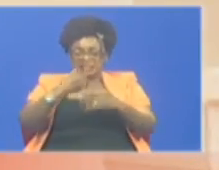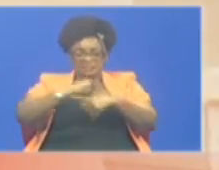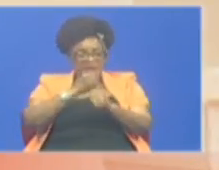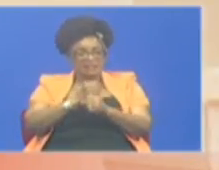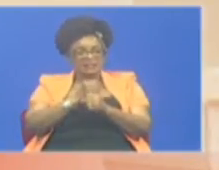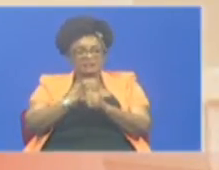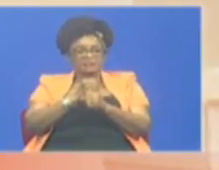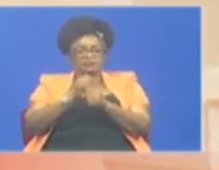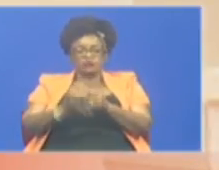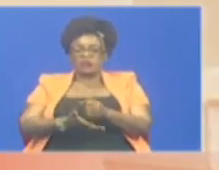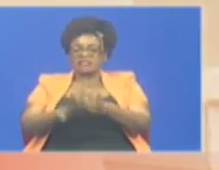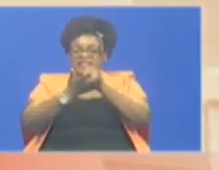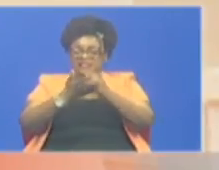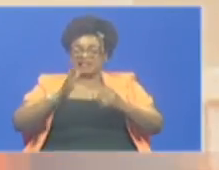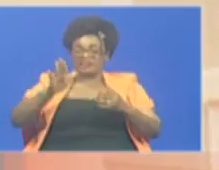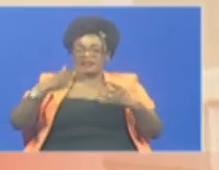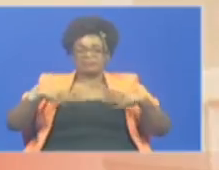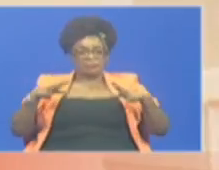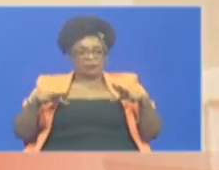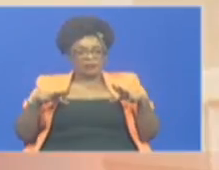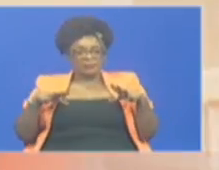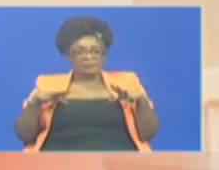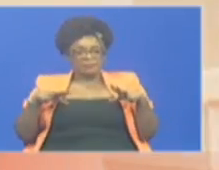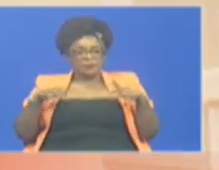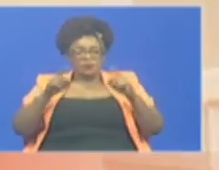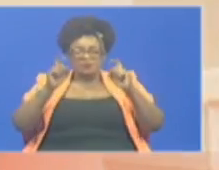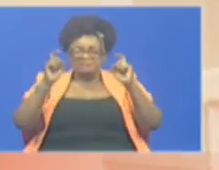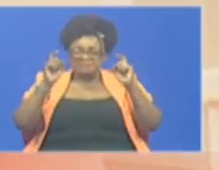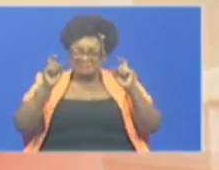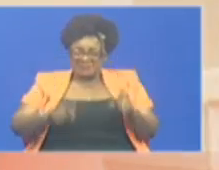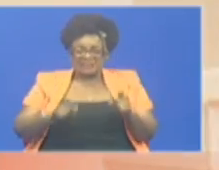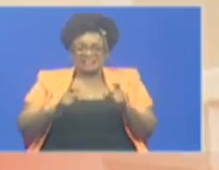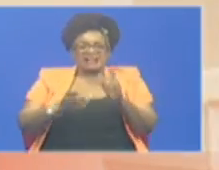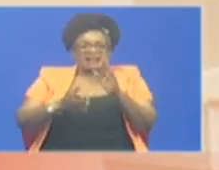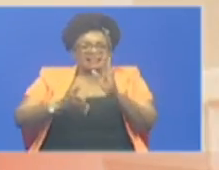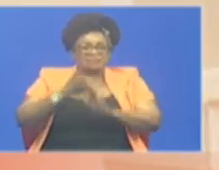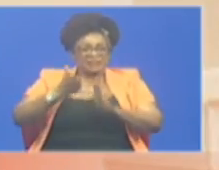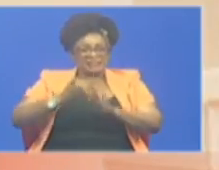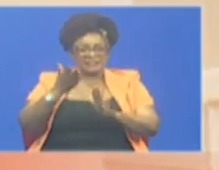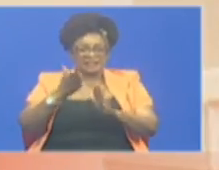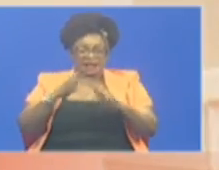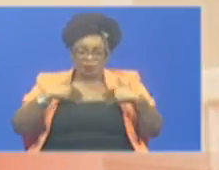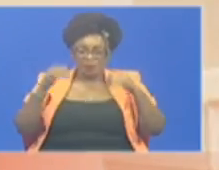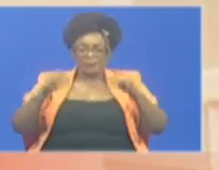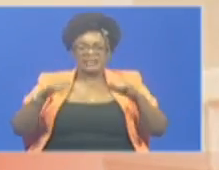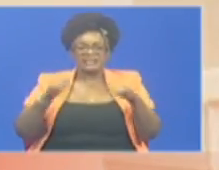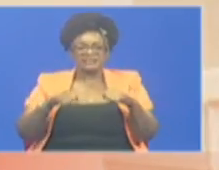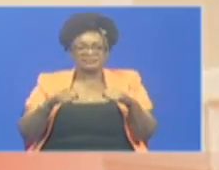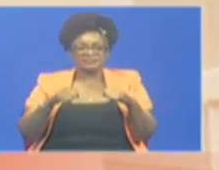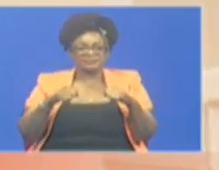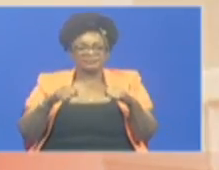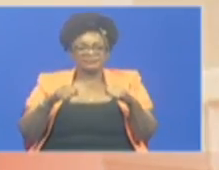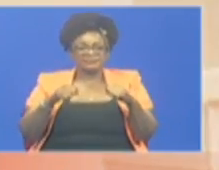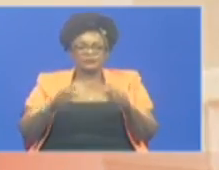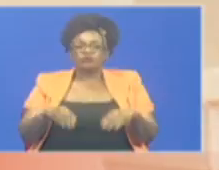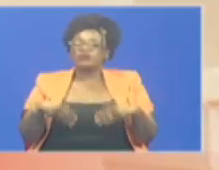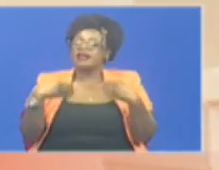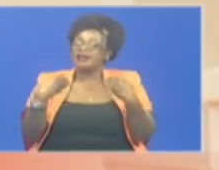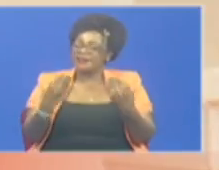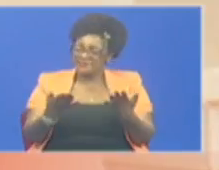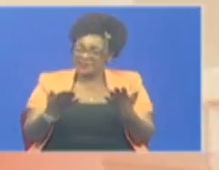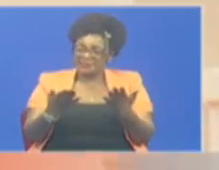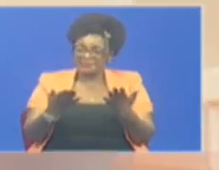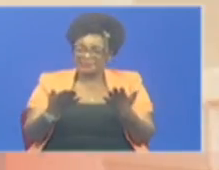to assist their fellow citizens. We must expedite our ability to deliver this